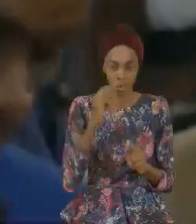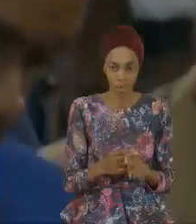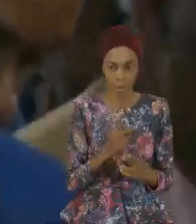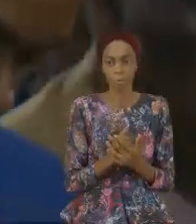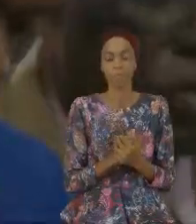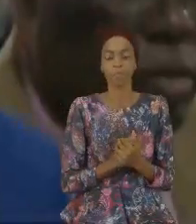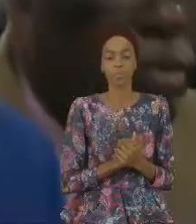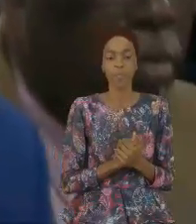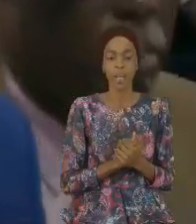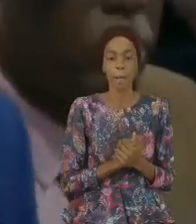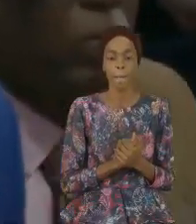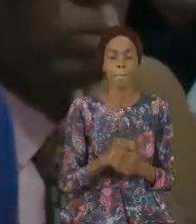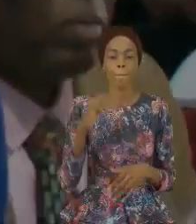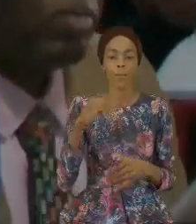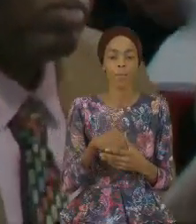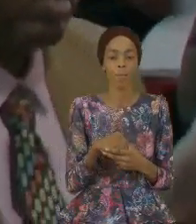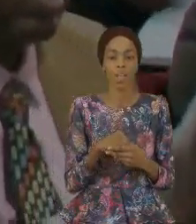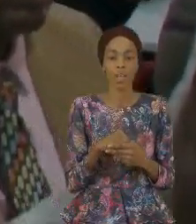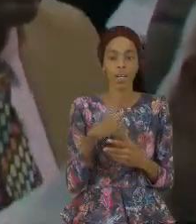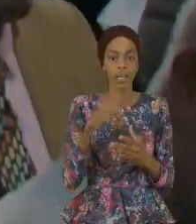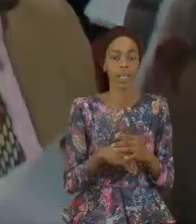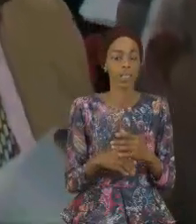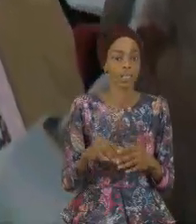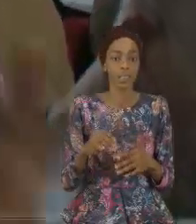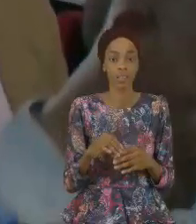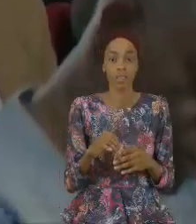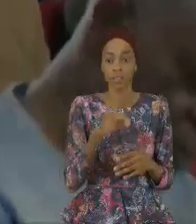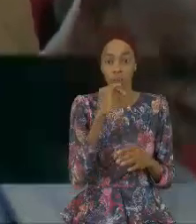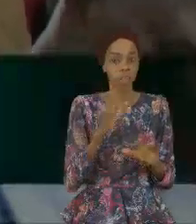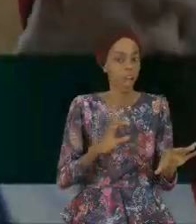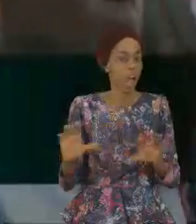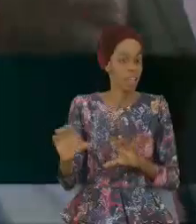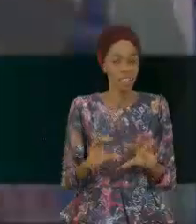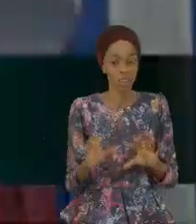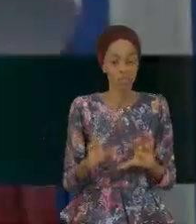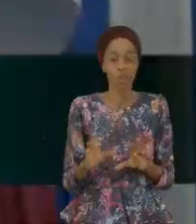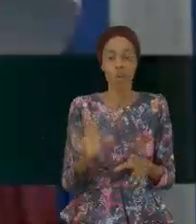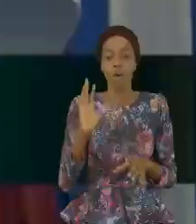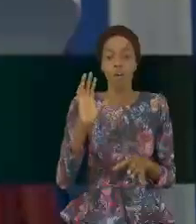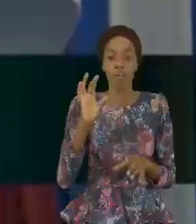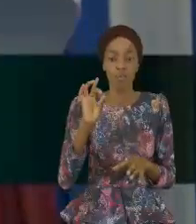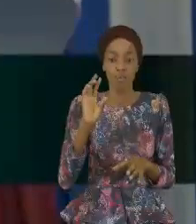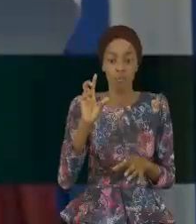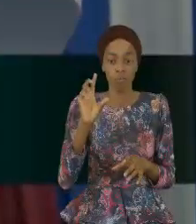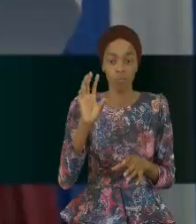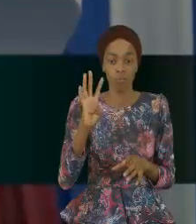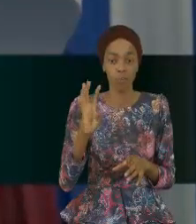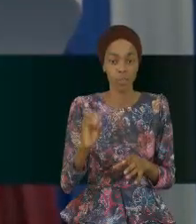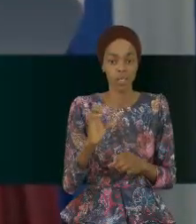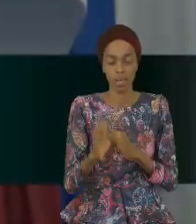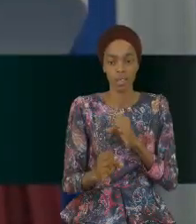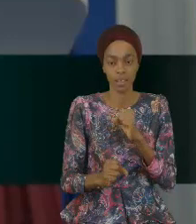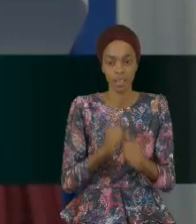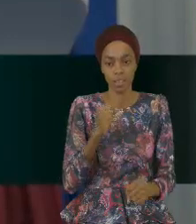Amen. In active 40 years, yet that first 40 was